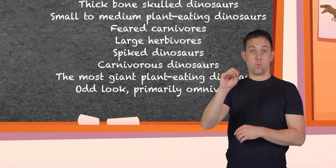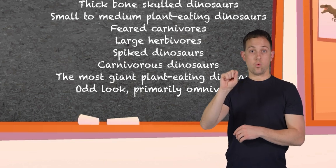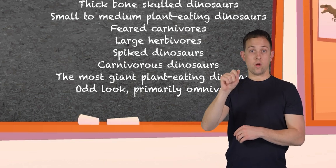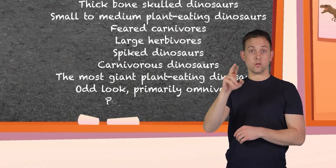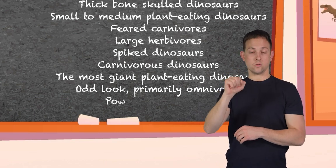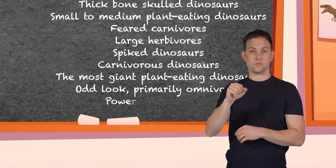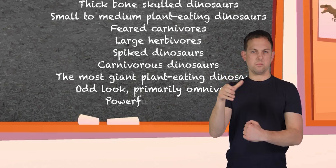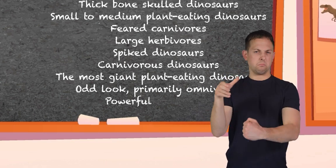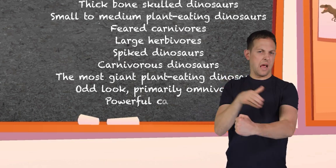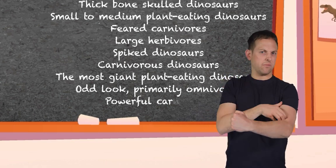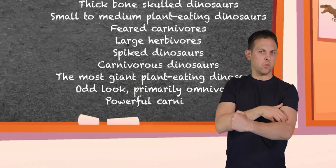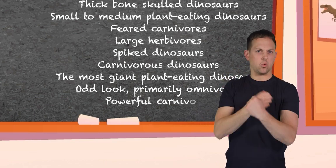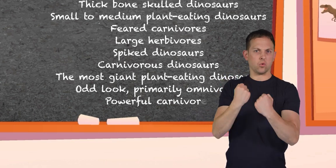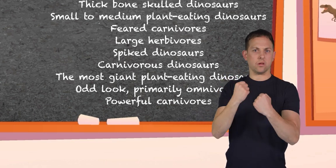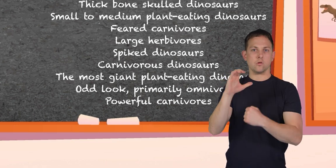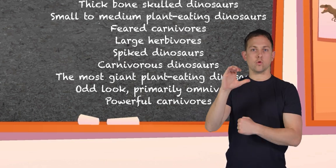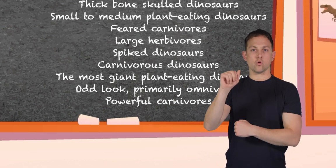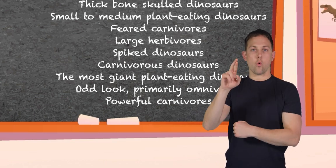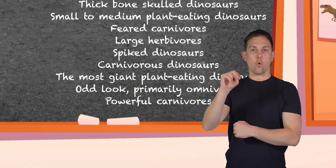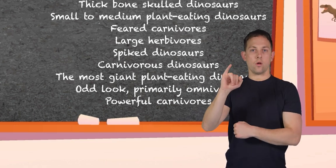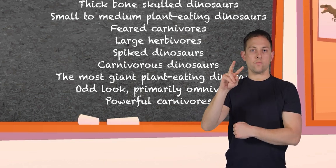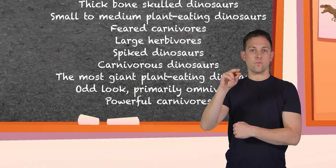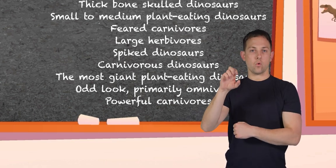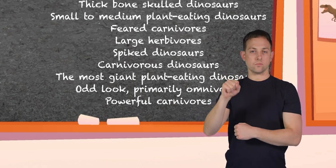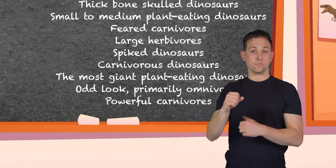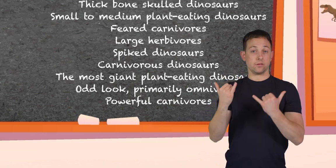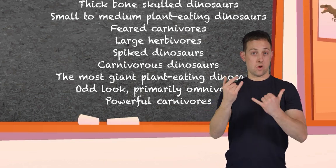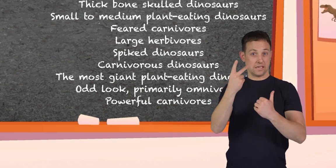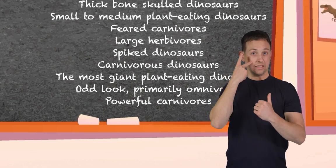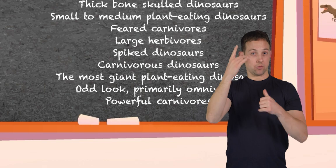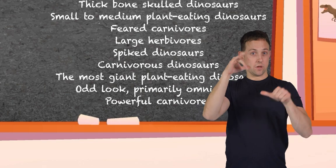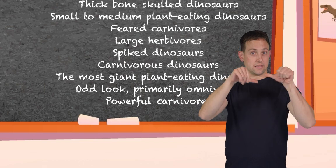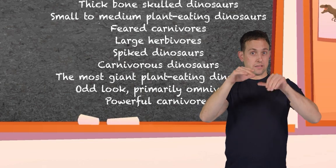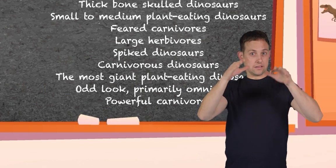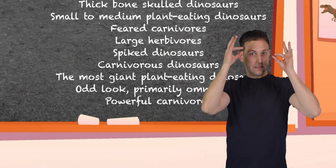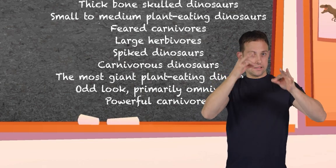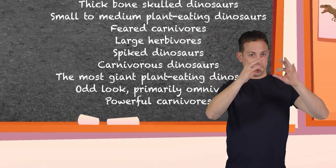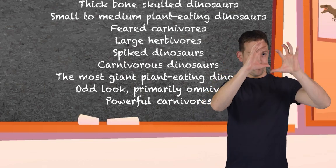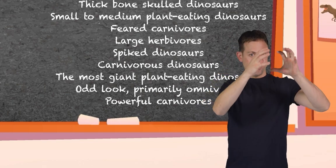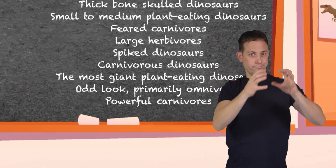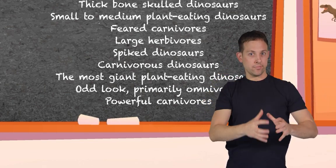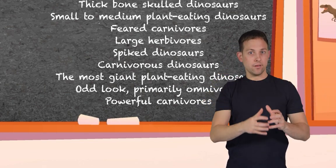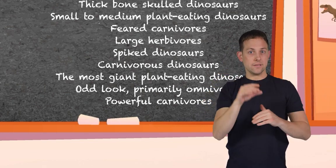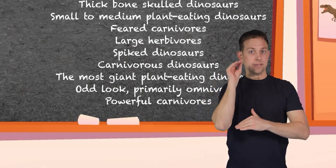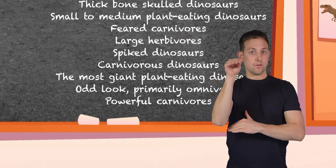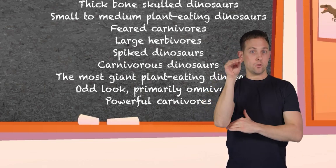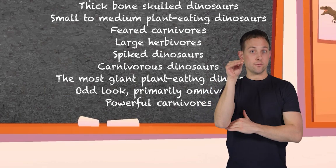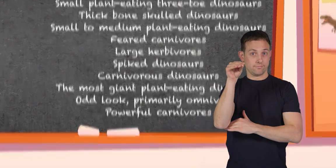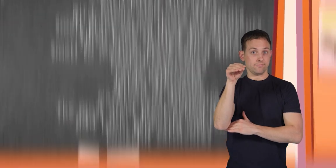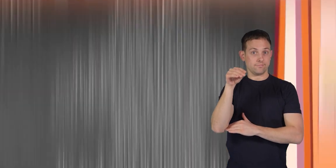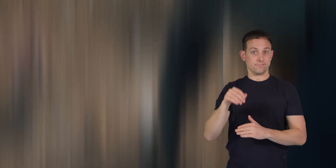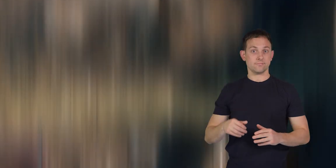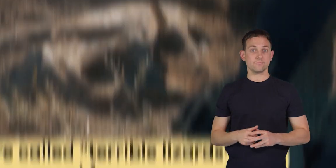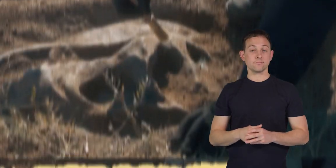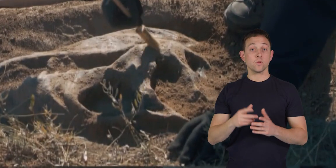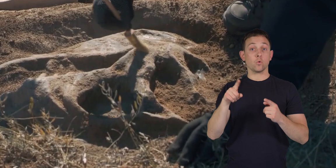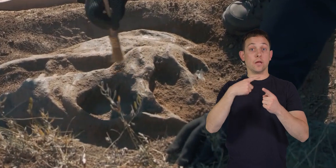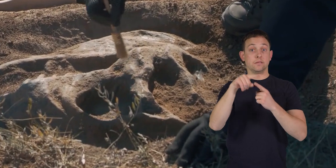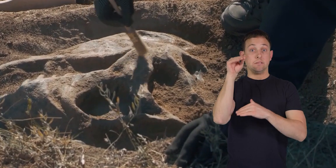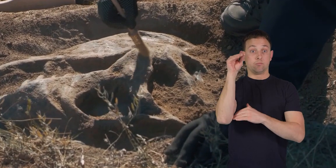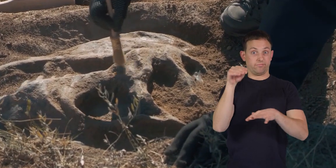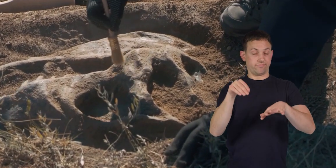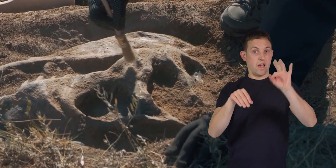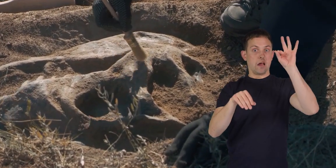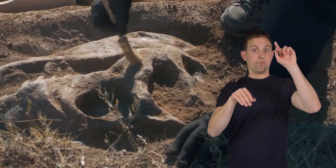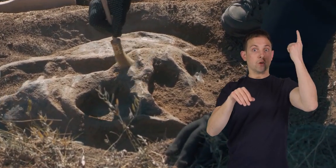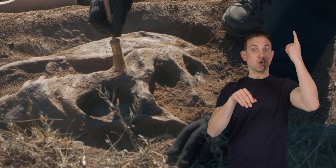Tyrannosaurs, powerful carnivores. Can you see why scientists decided to classify dinosaurs? When dinos